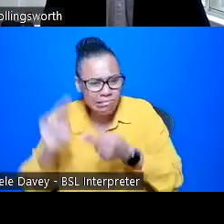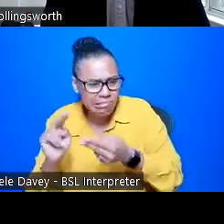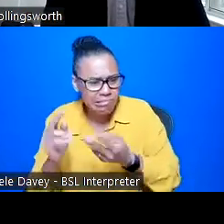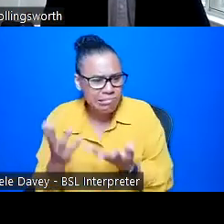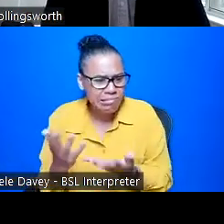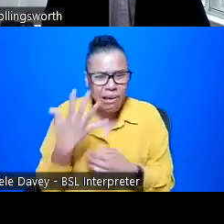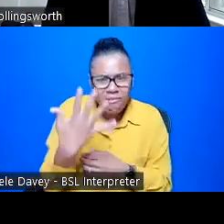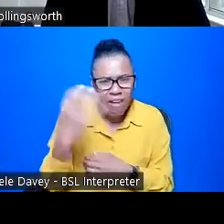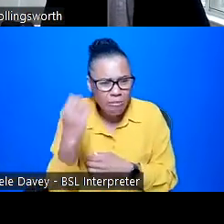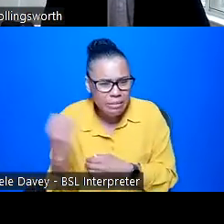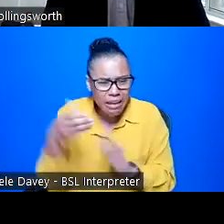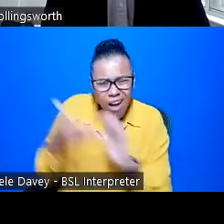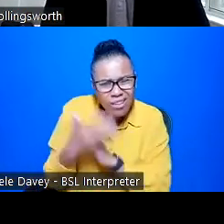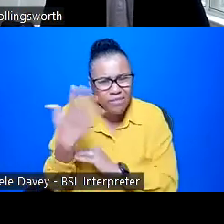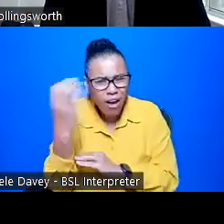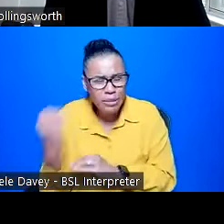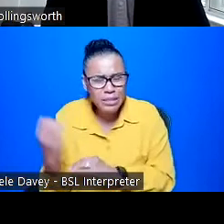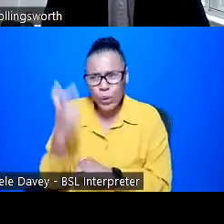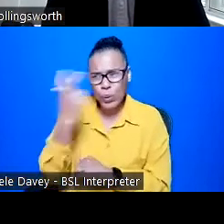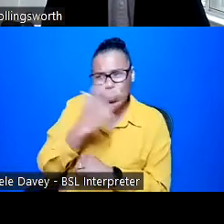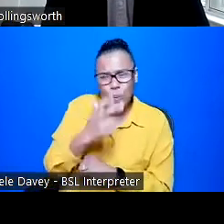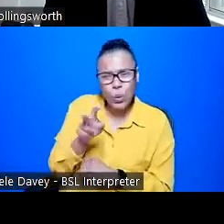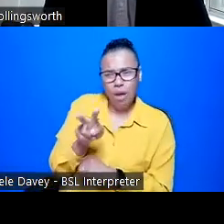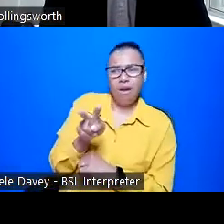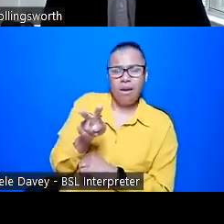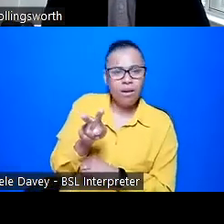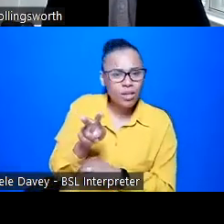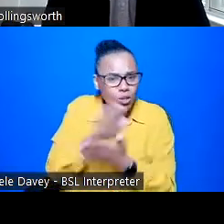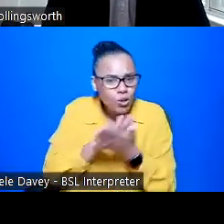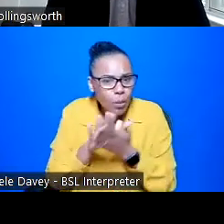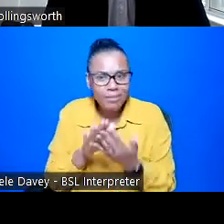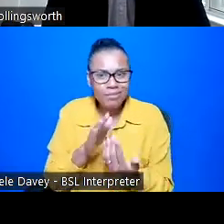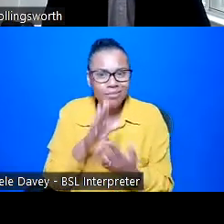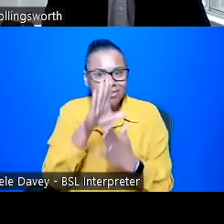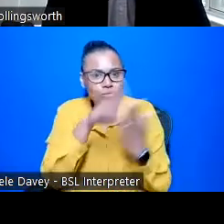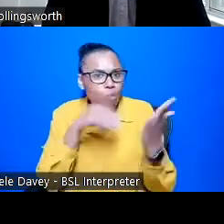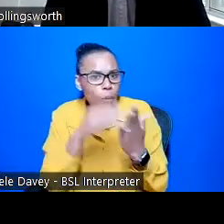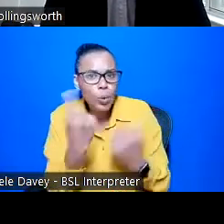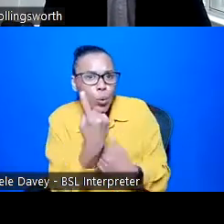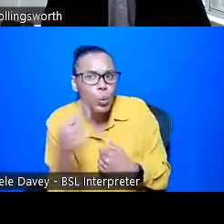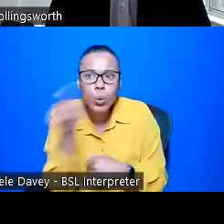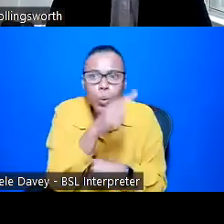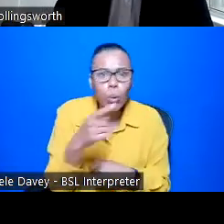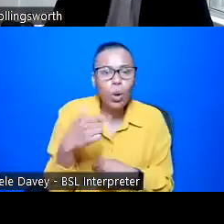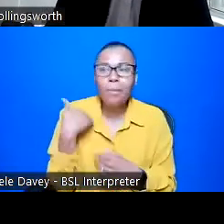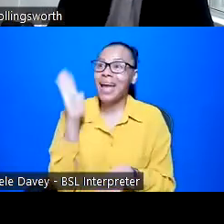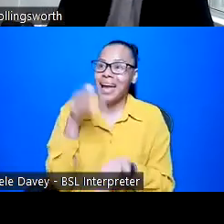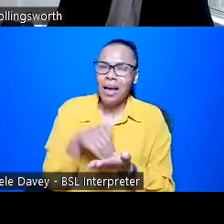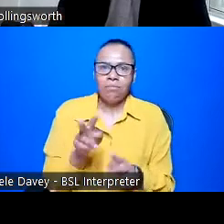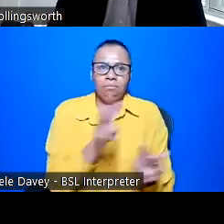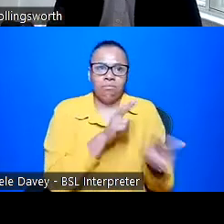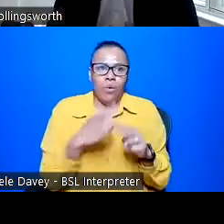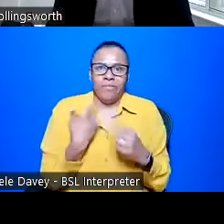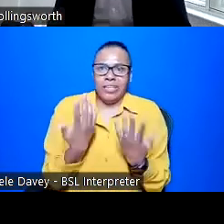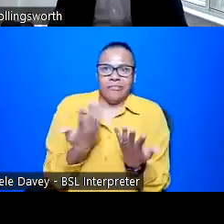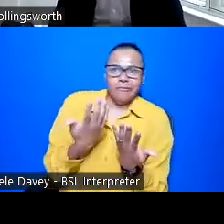realise absolutely the challenge that people will face in feeling welcome and engaged across sport. So that's the context that we